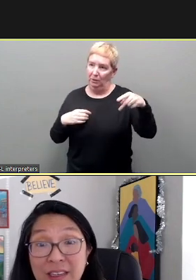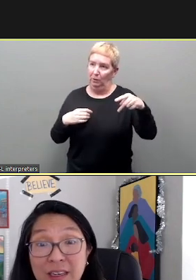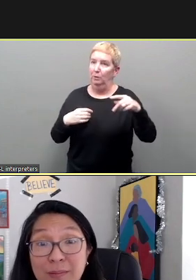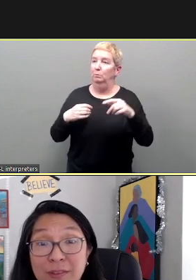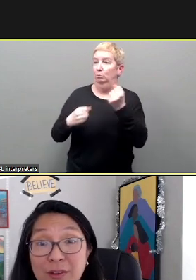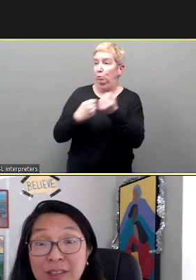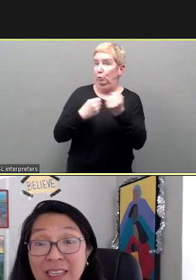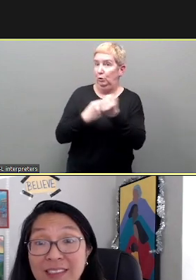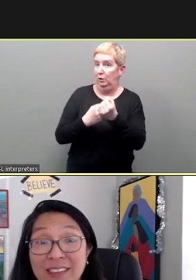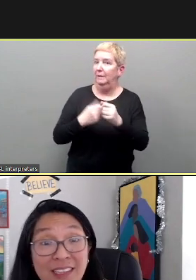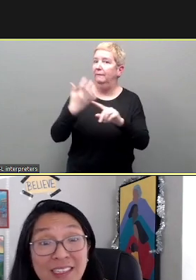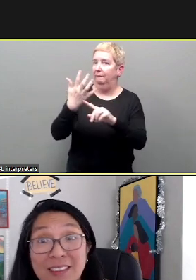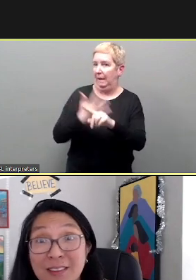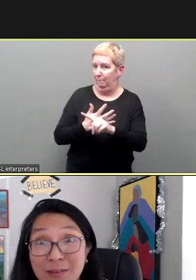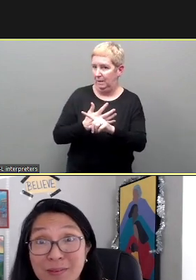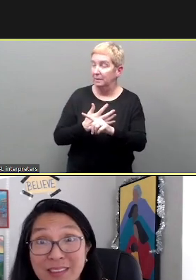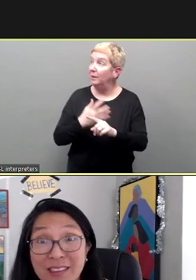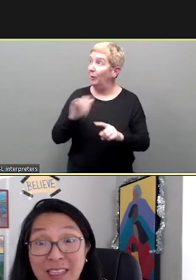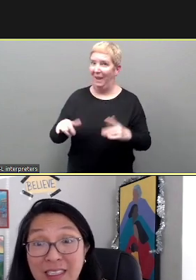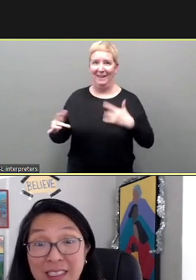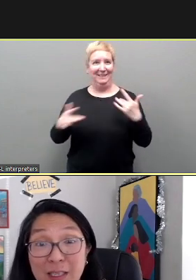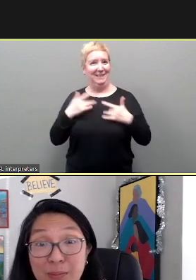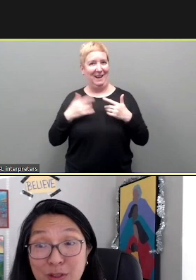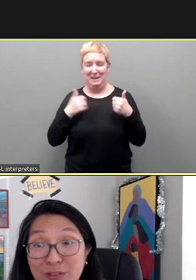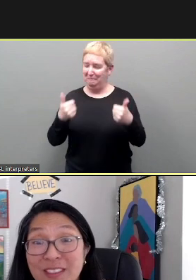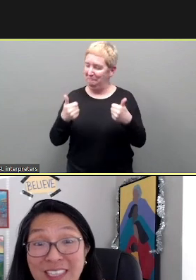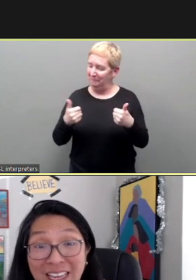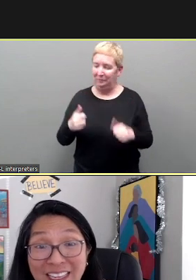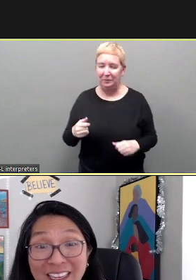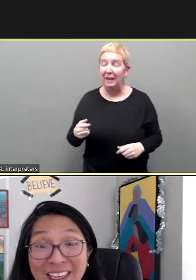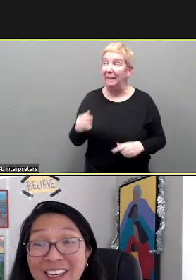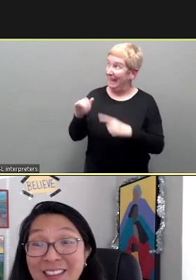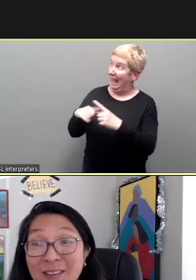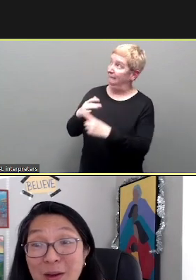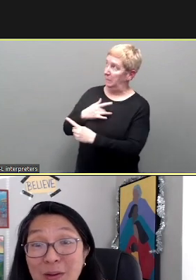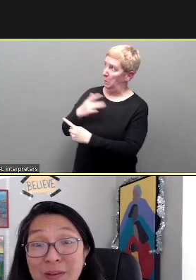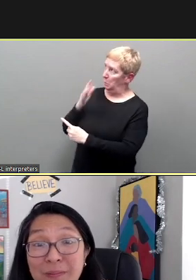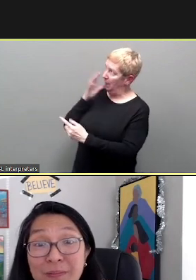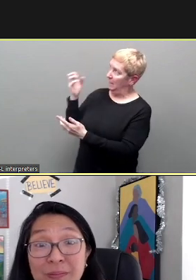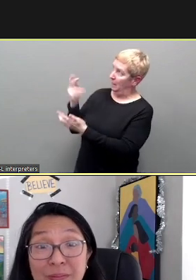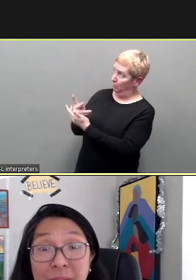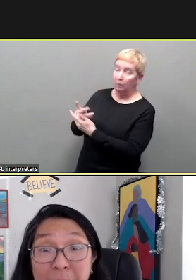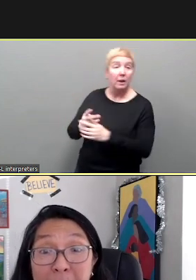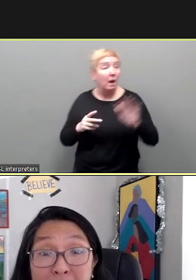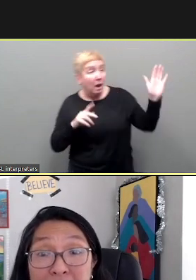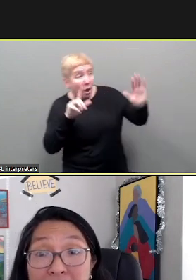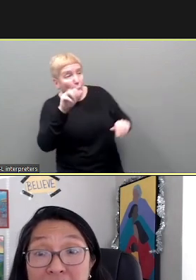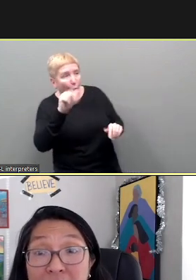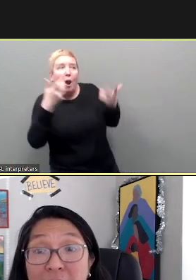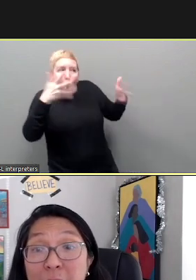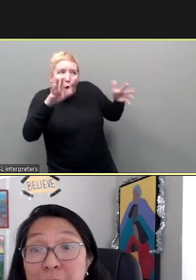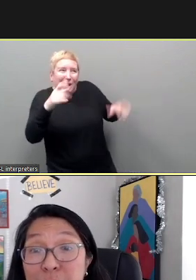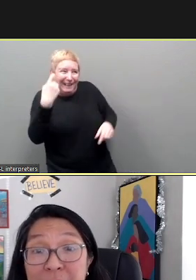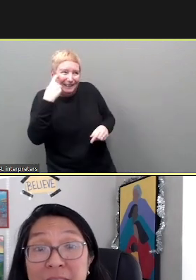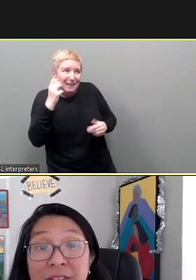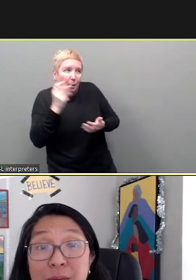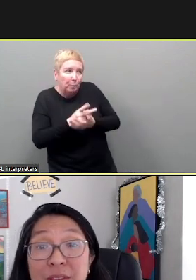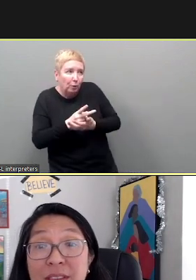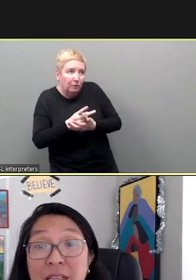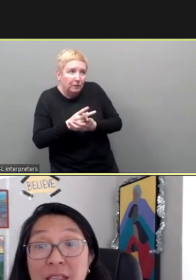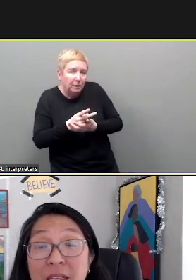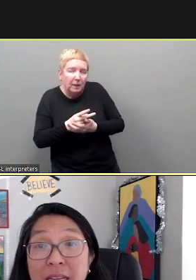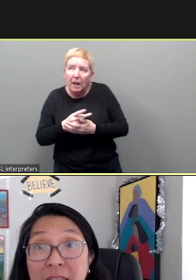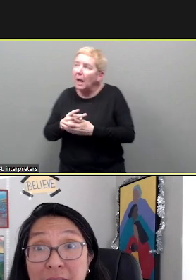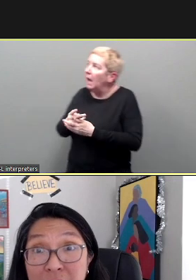months. So that's exciting too. That's likely approved today. Yeah, Laura, it was approved today. We believe it